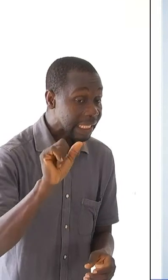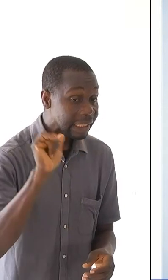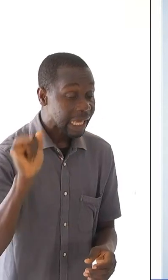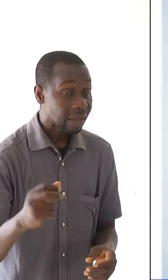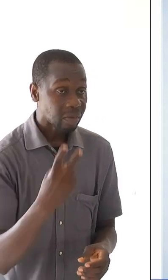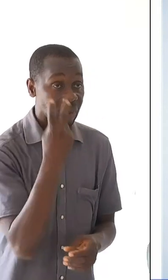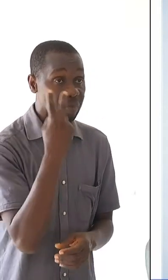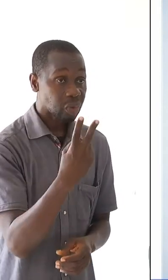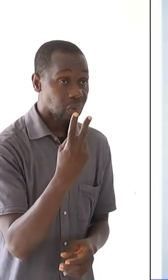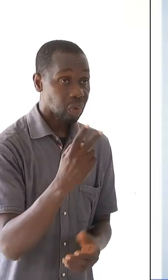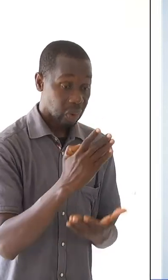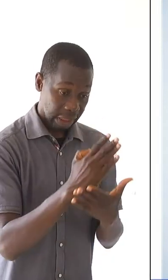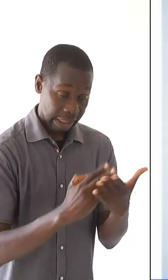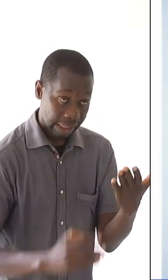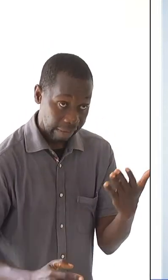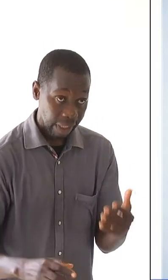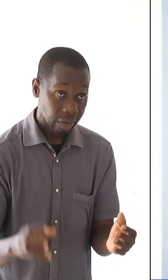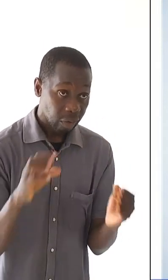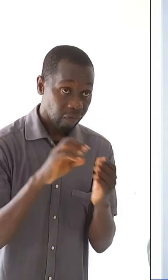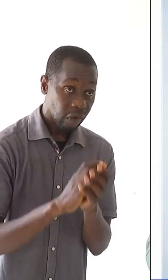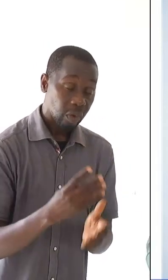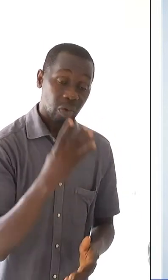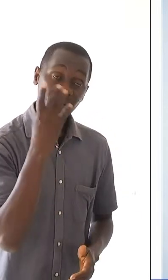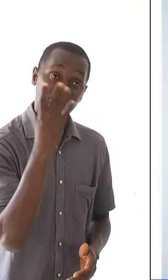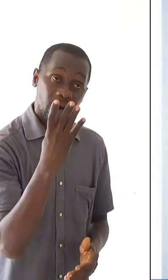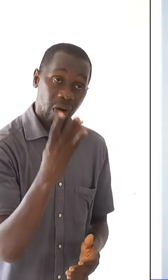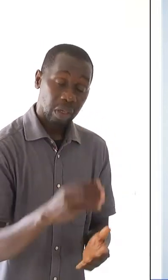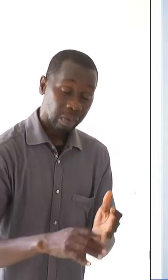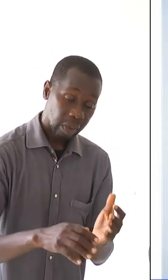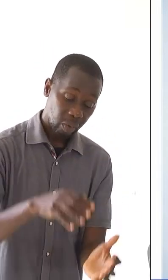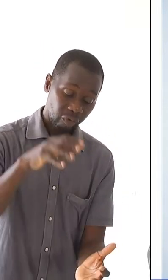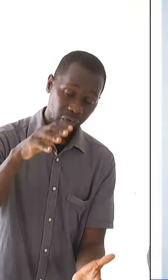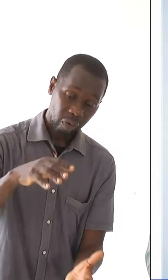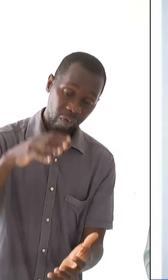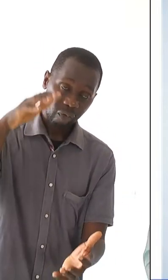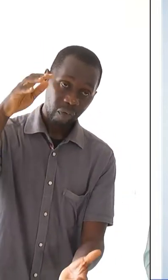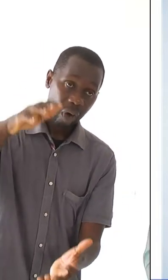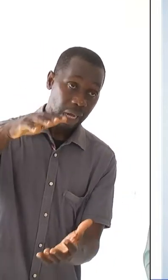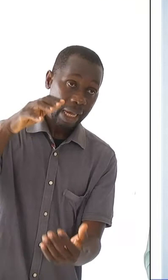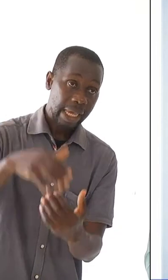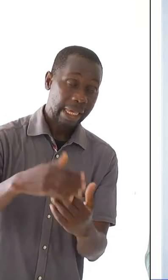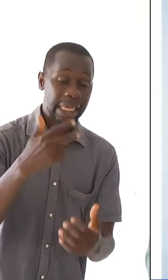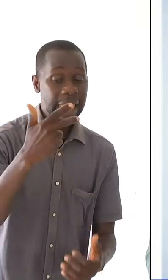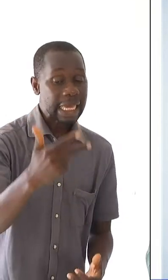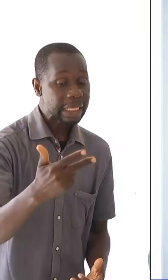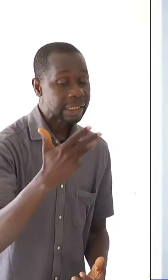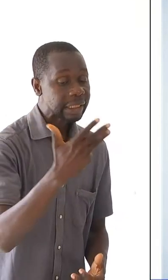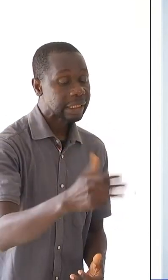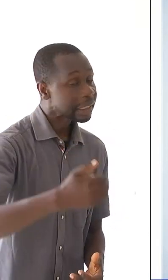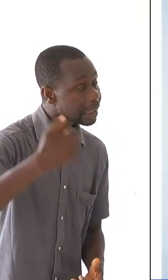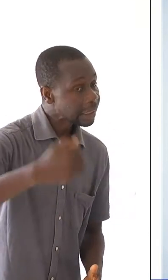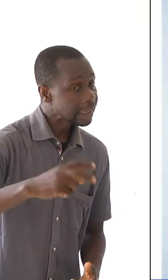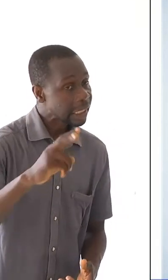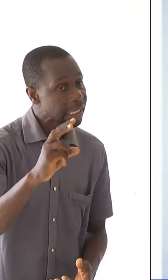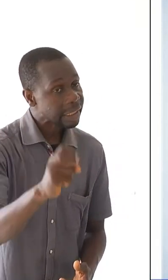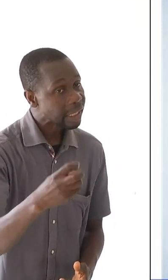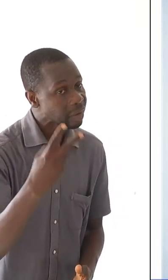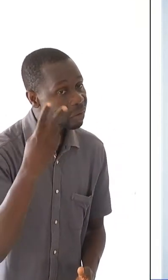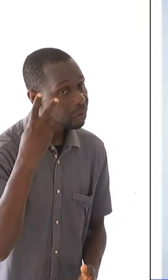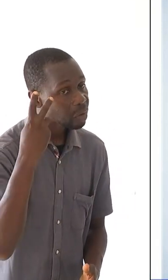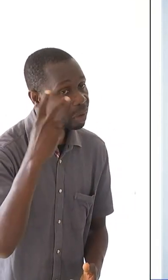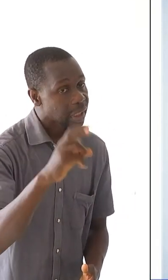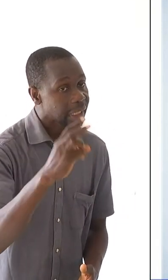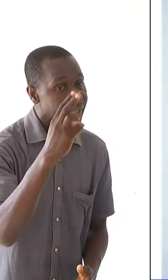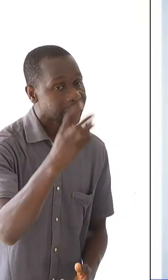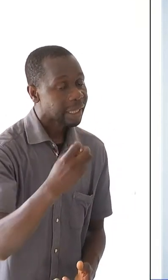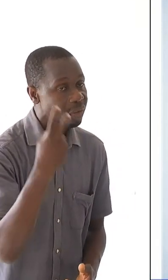two. They divide to form 4, and the number keeps growing from 4 to 8, 8 to 16, 32, and so on, until